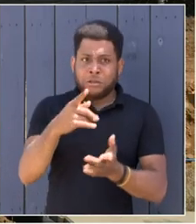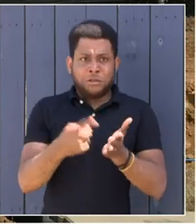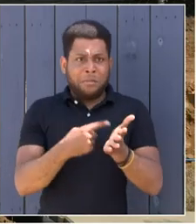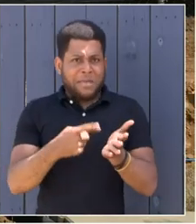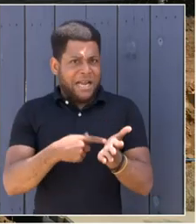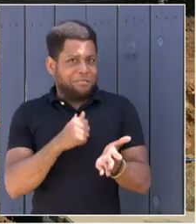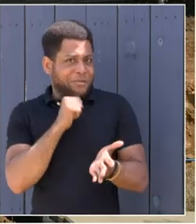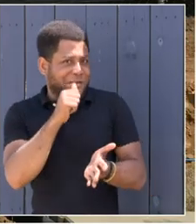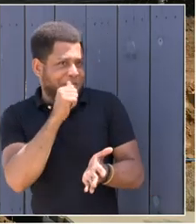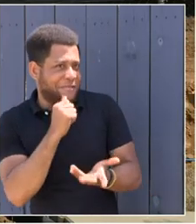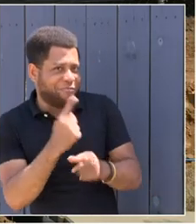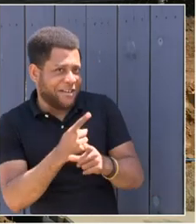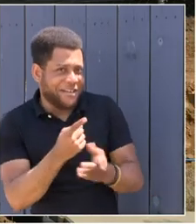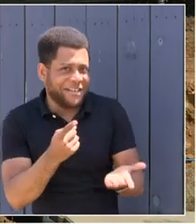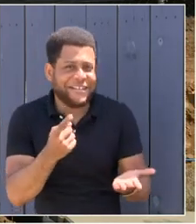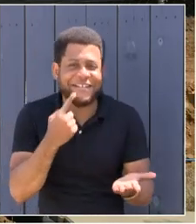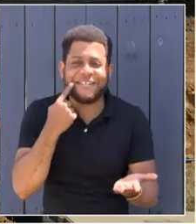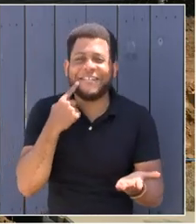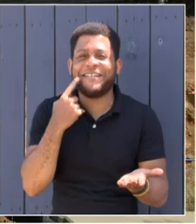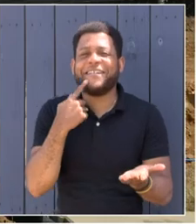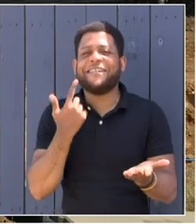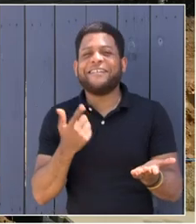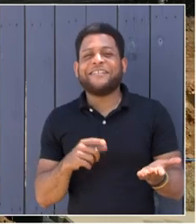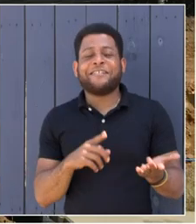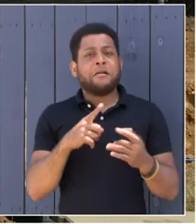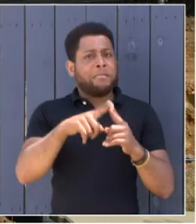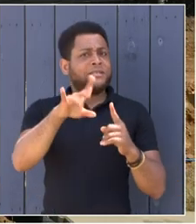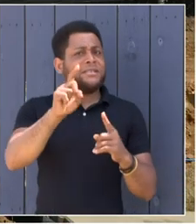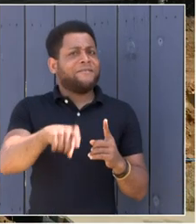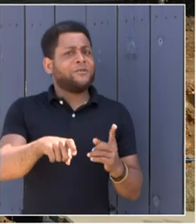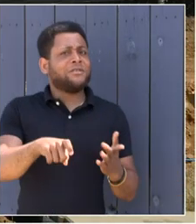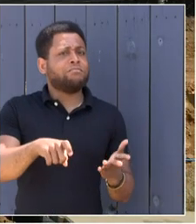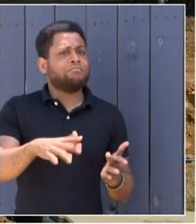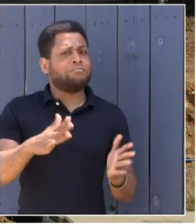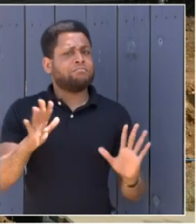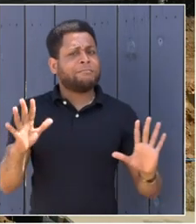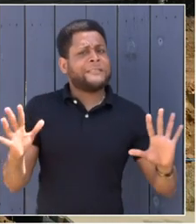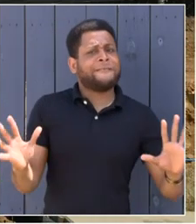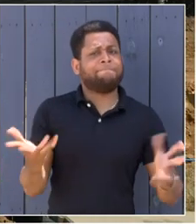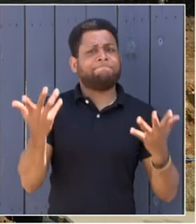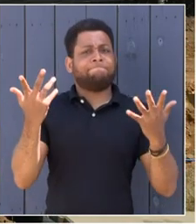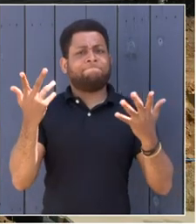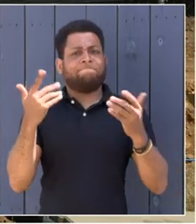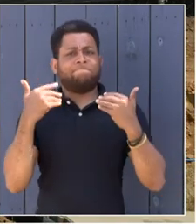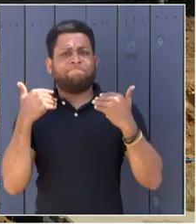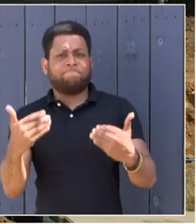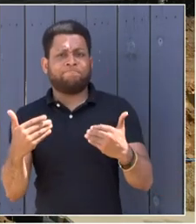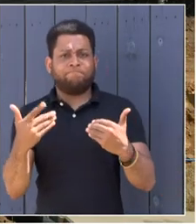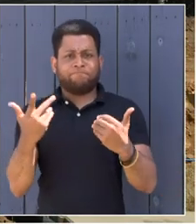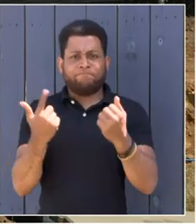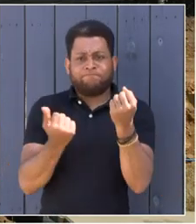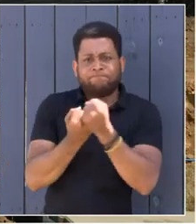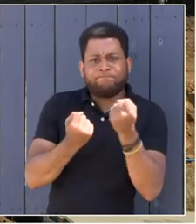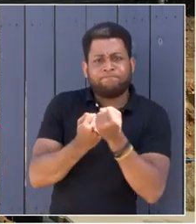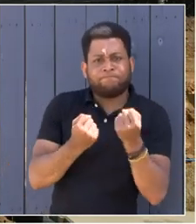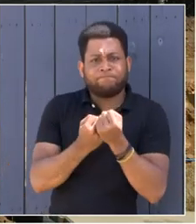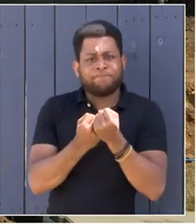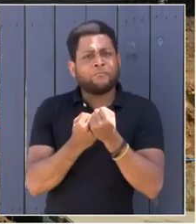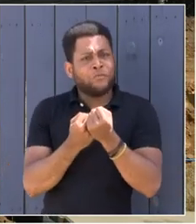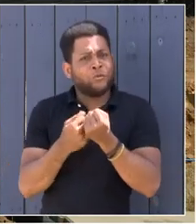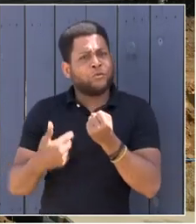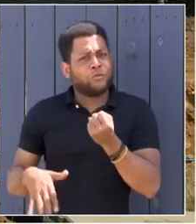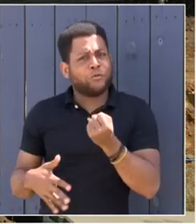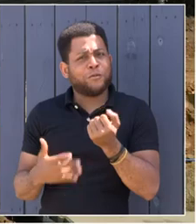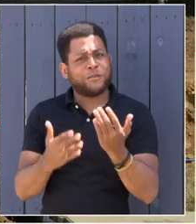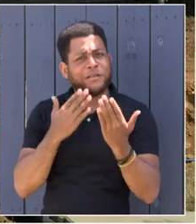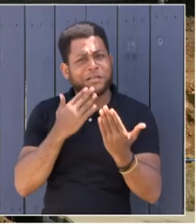Deborah, and others, to get to this point today. The completion of this project has been a long time coming. So long,